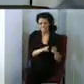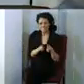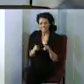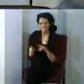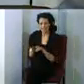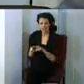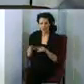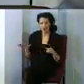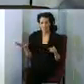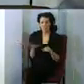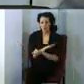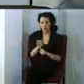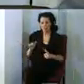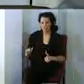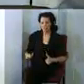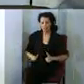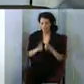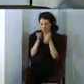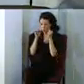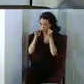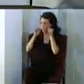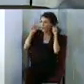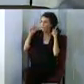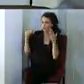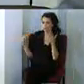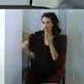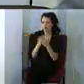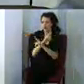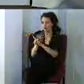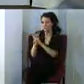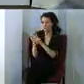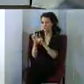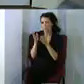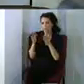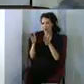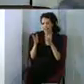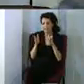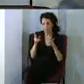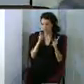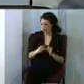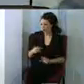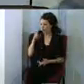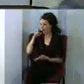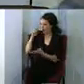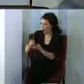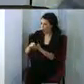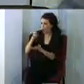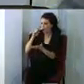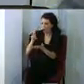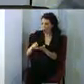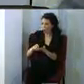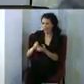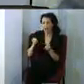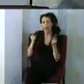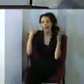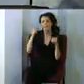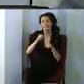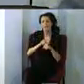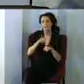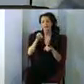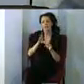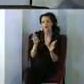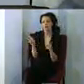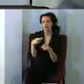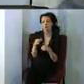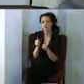whole lives light up in different ways. And people see that light happening within us. How many times have you been in rooms with people